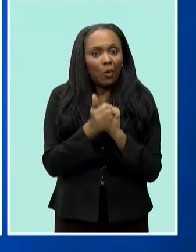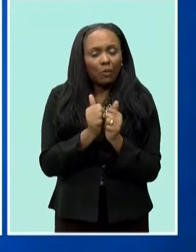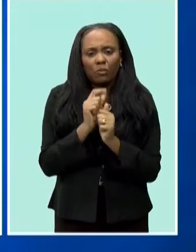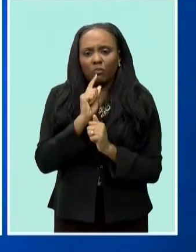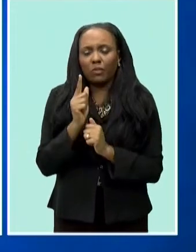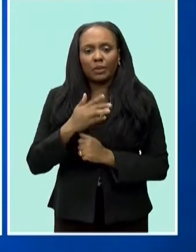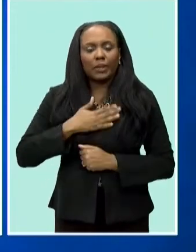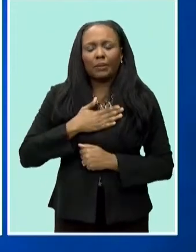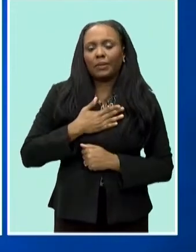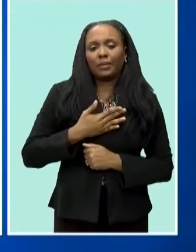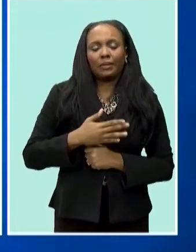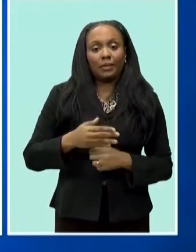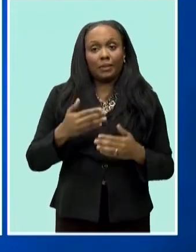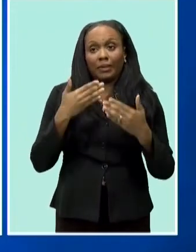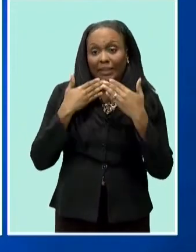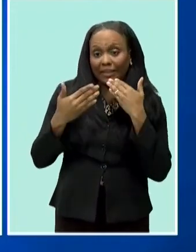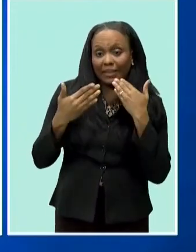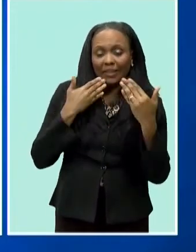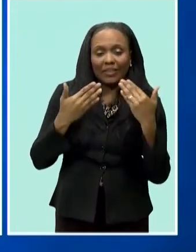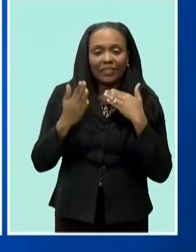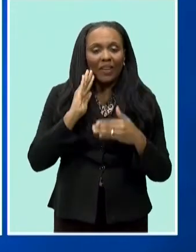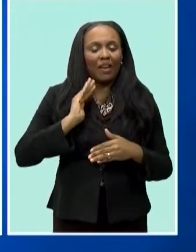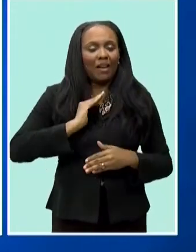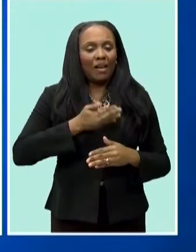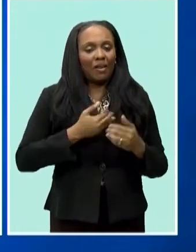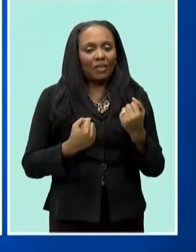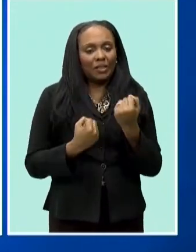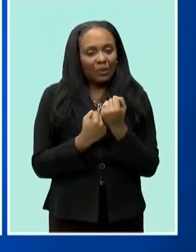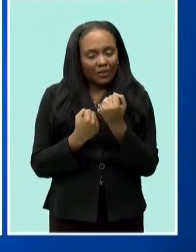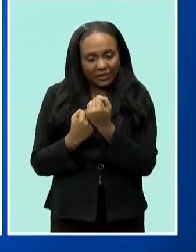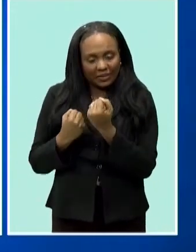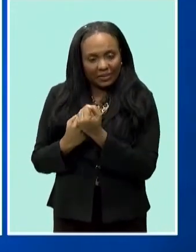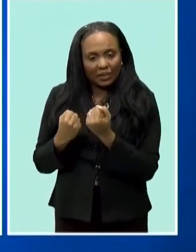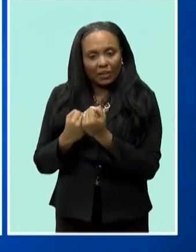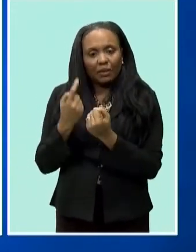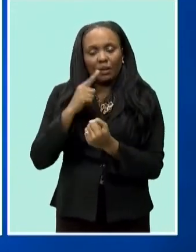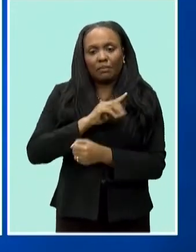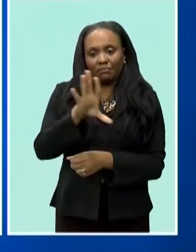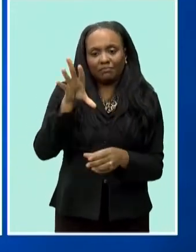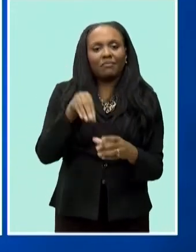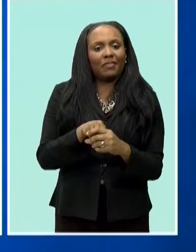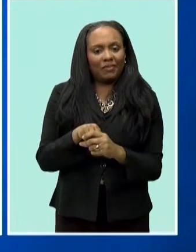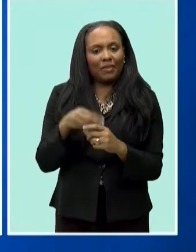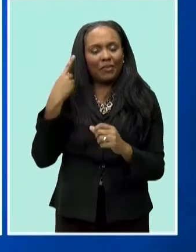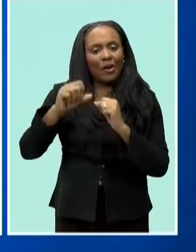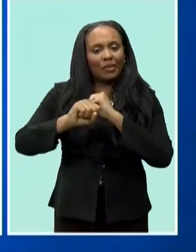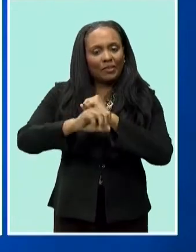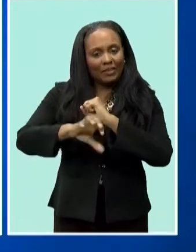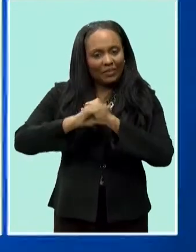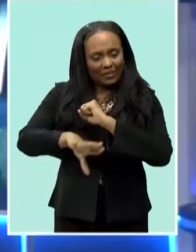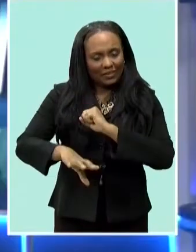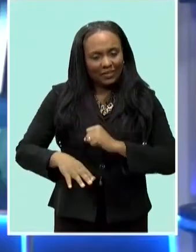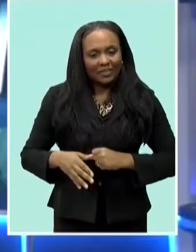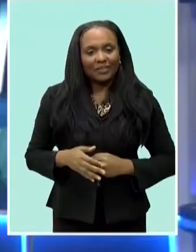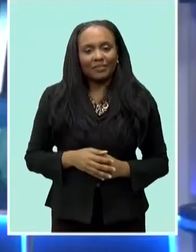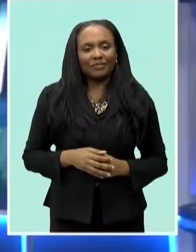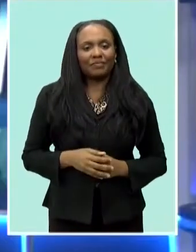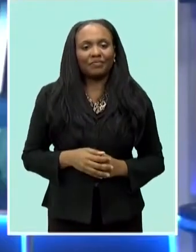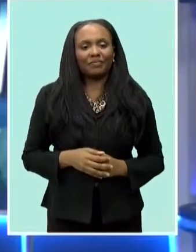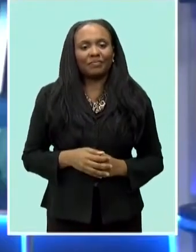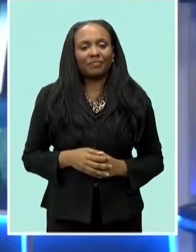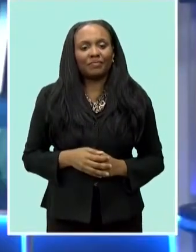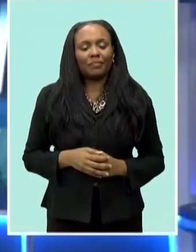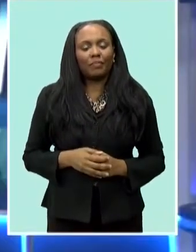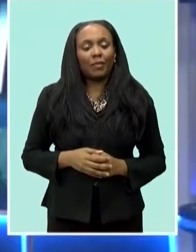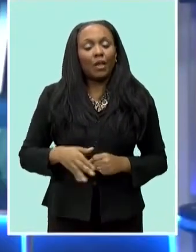are really thankful to our sponsors, each and every one of them, for joining with us to make this promotion possible. Barbados